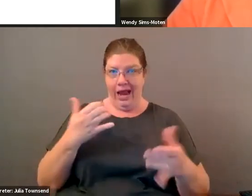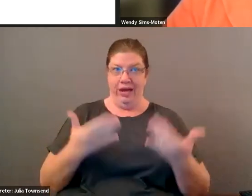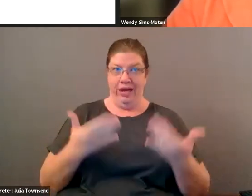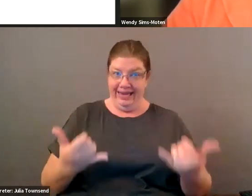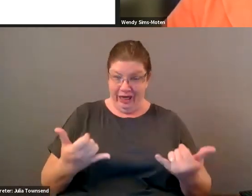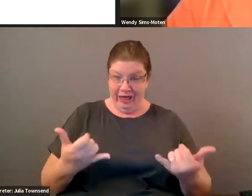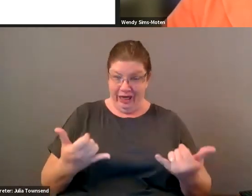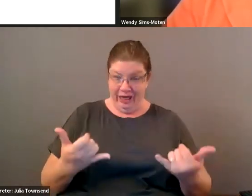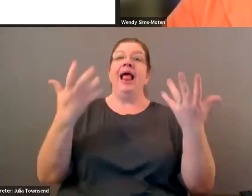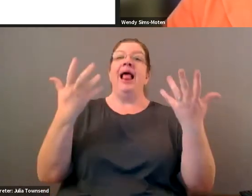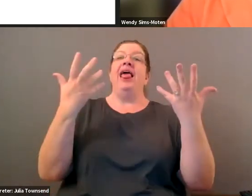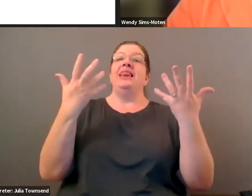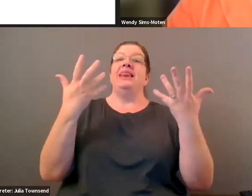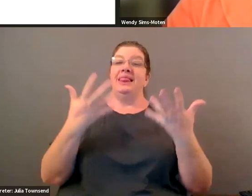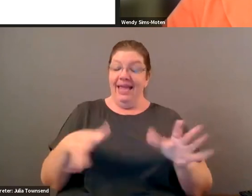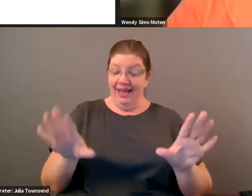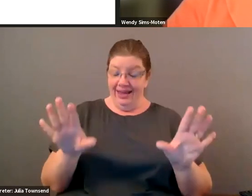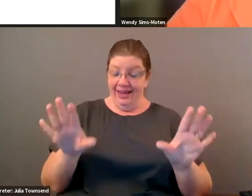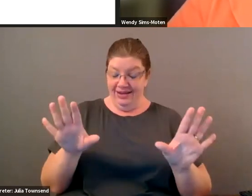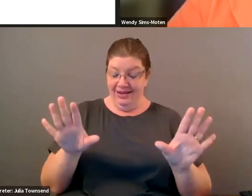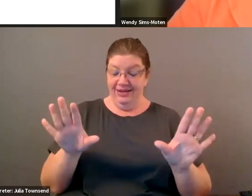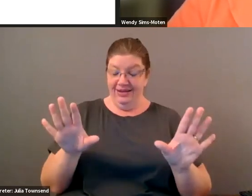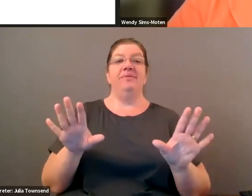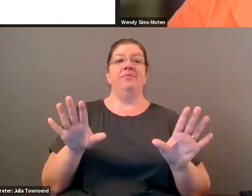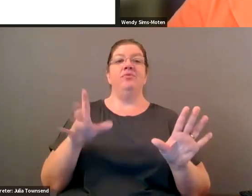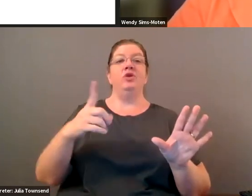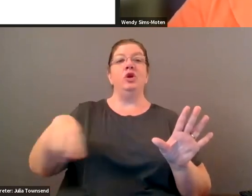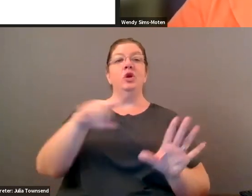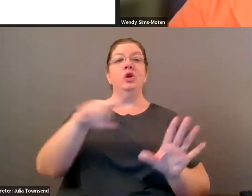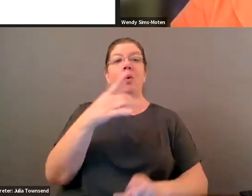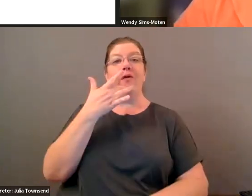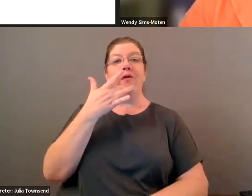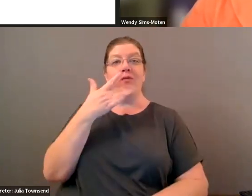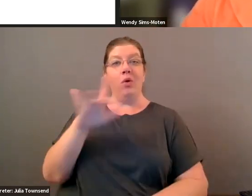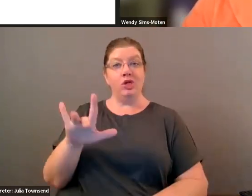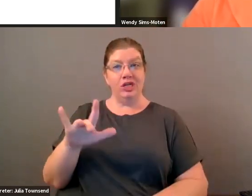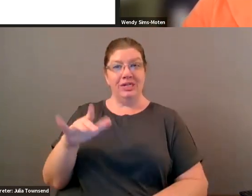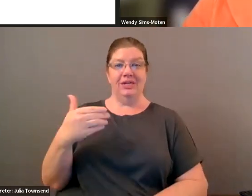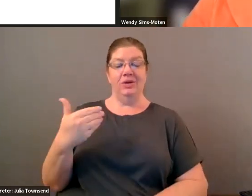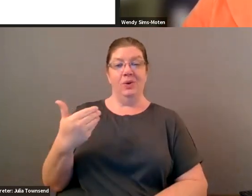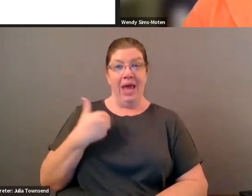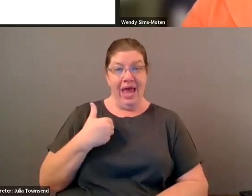and then you are fortunate to have your